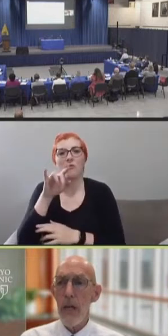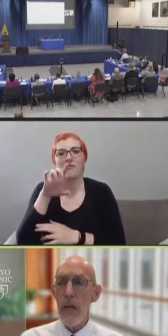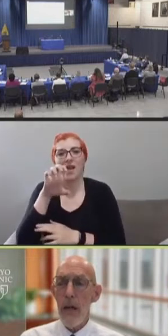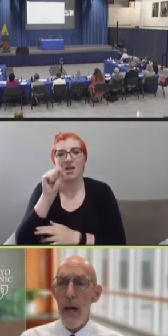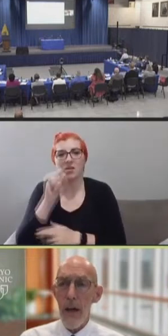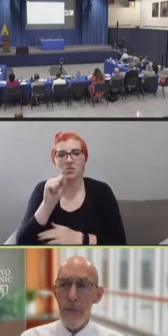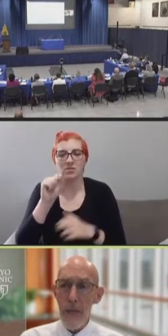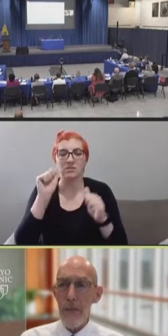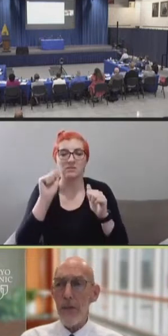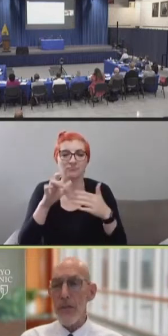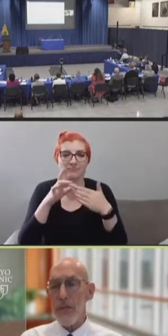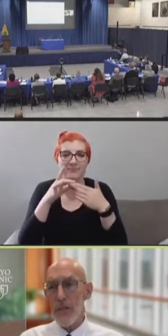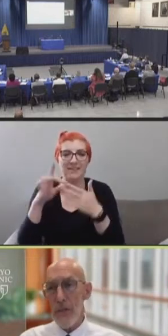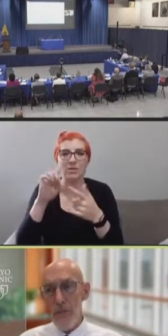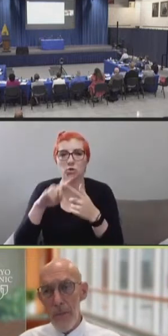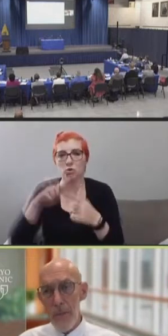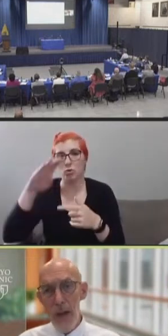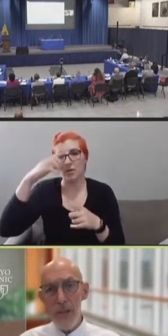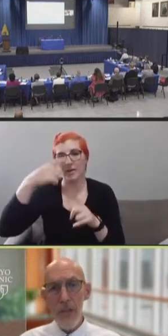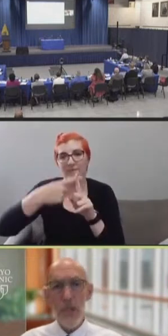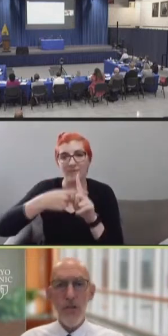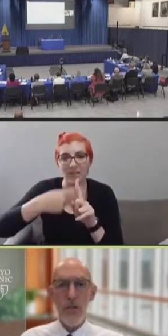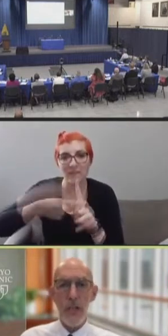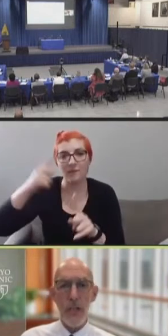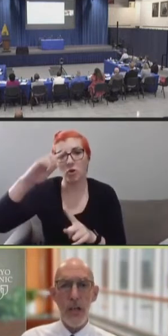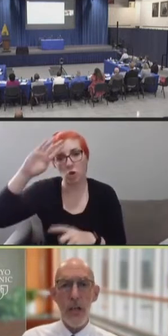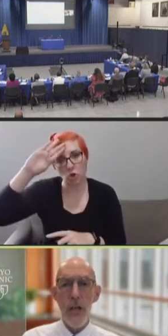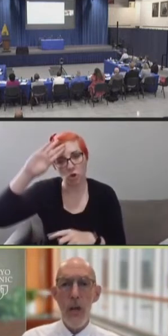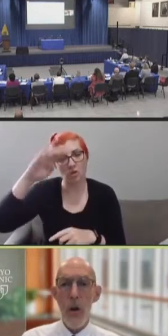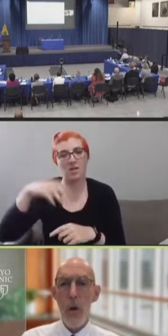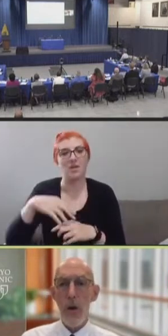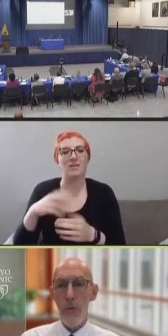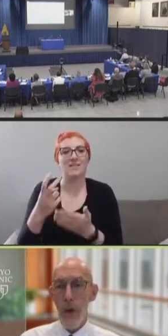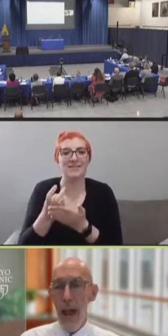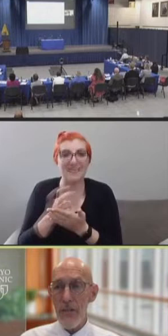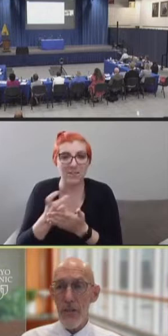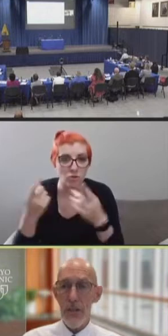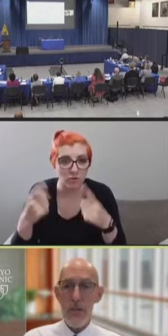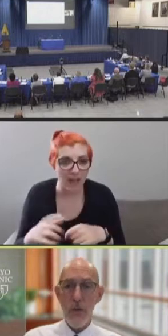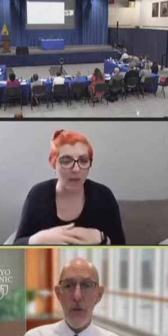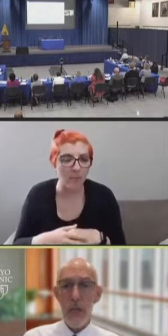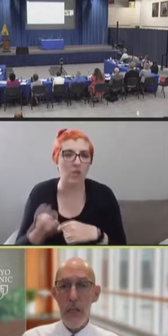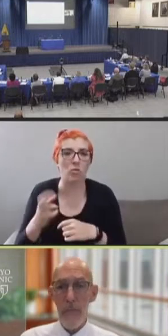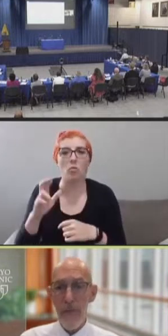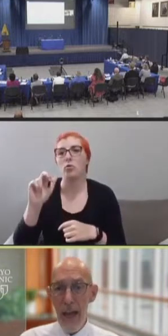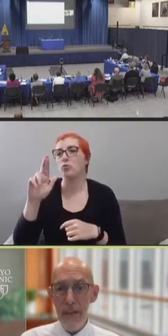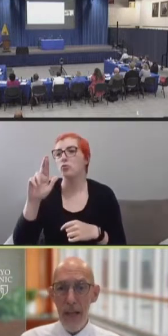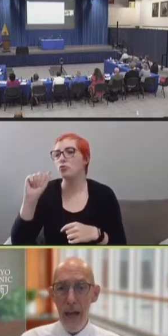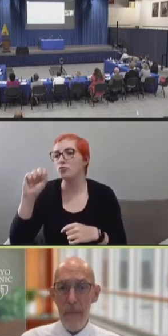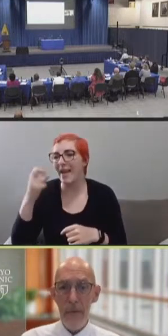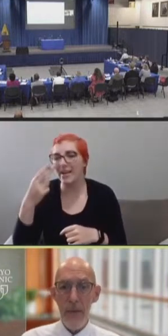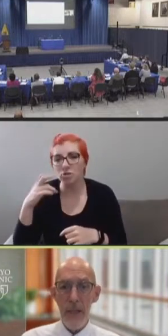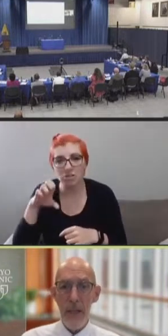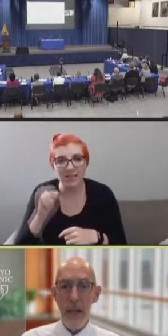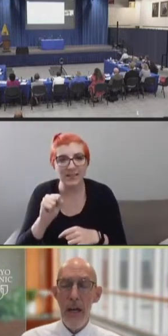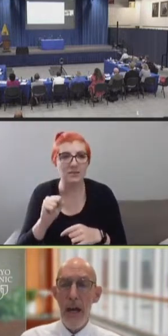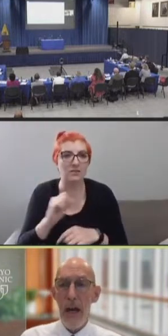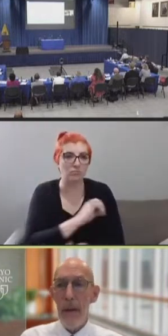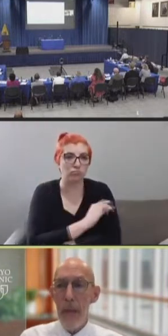to fever such that febrile seizures occur, or rashes, or